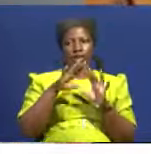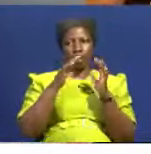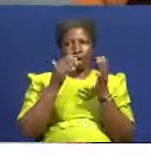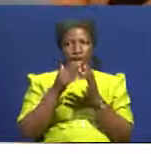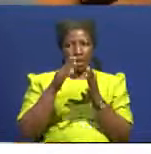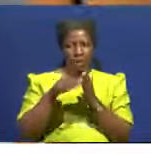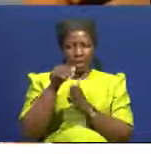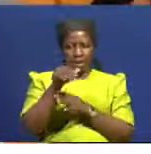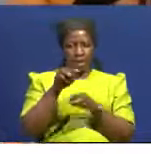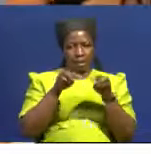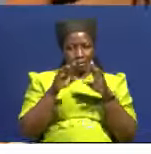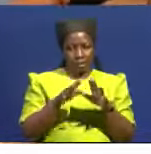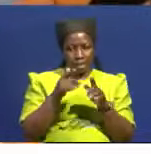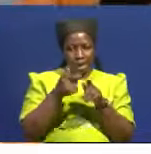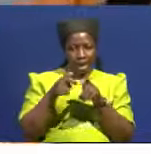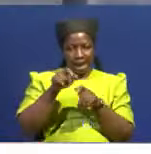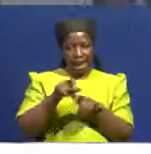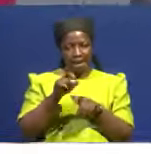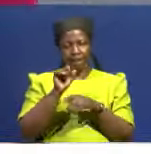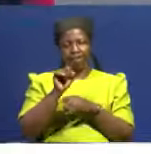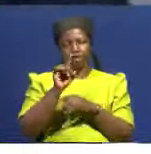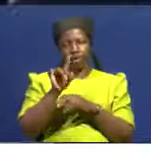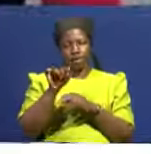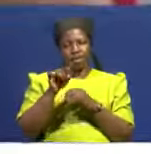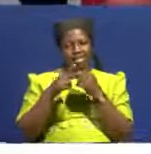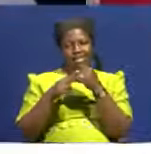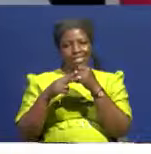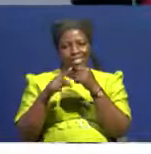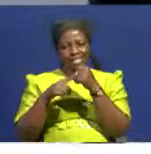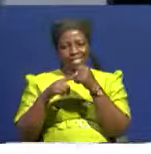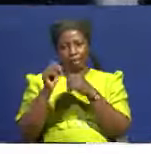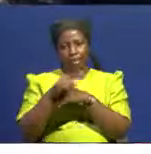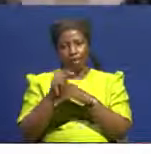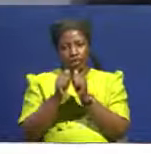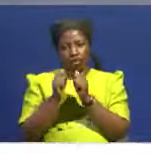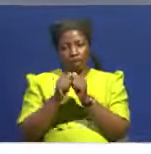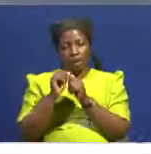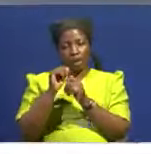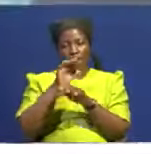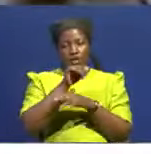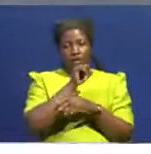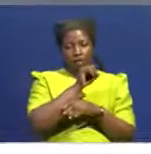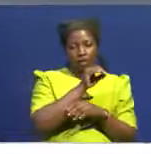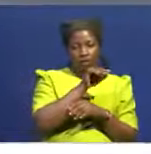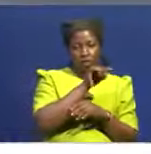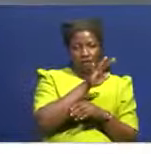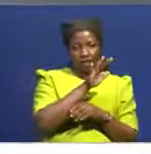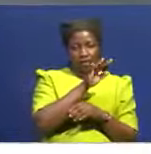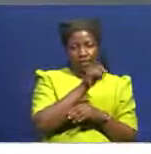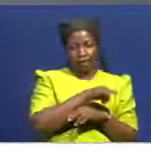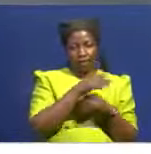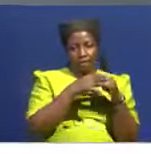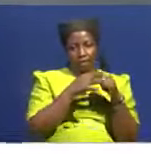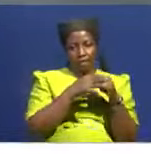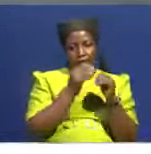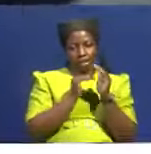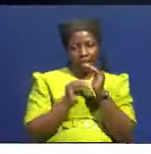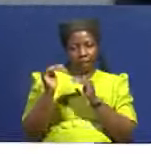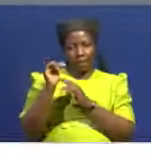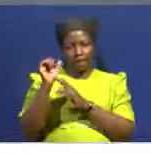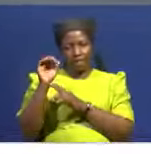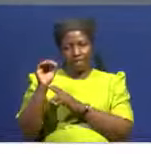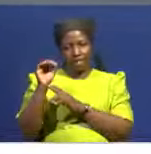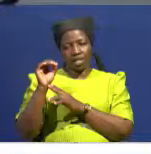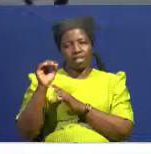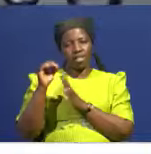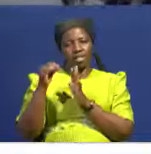Russian services rose to 51.6 in October from 50.5 in September, moving further above the 50 mark that